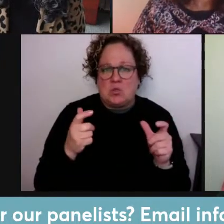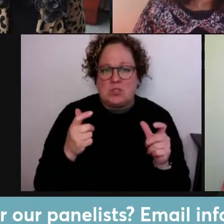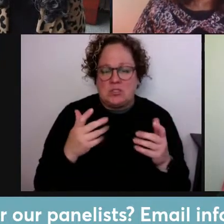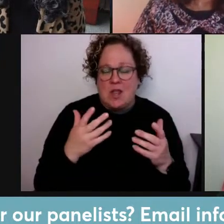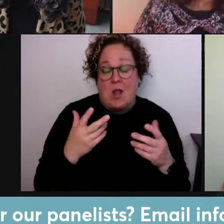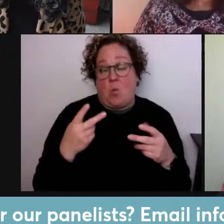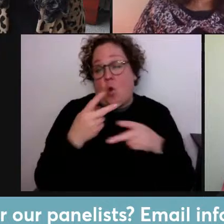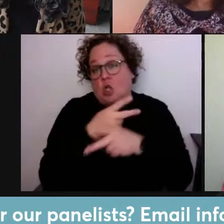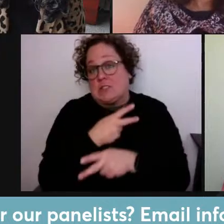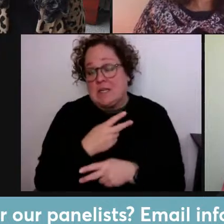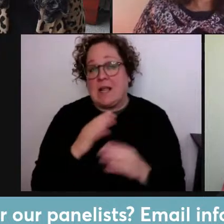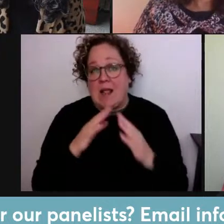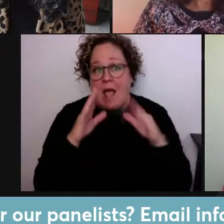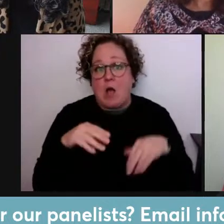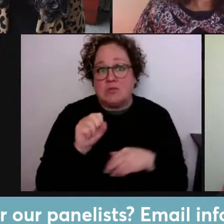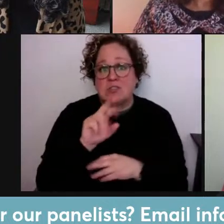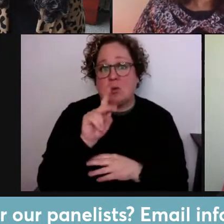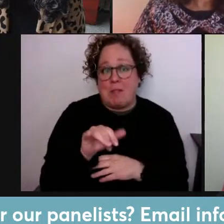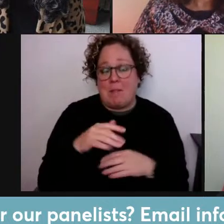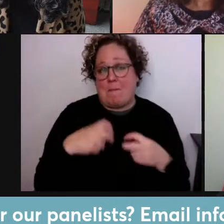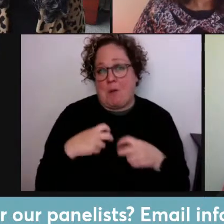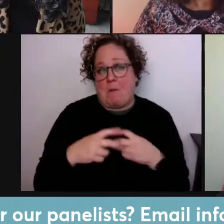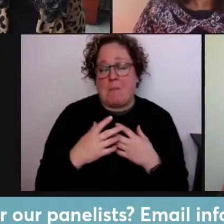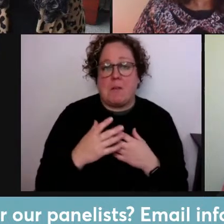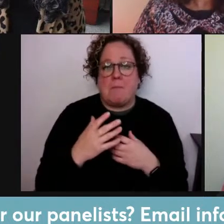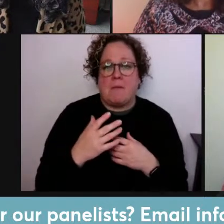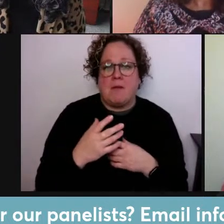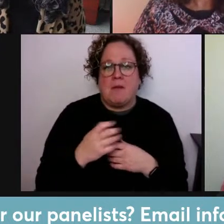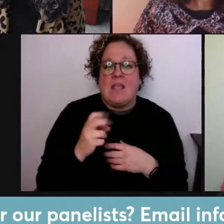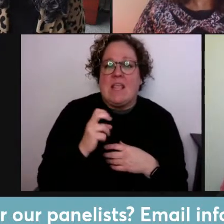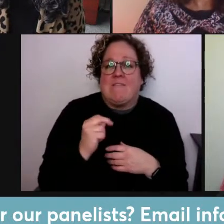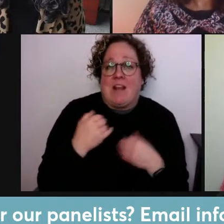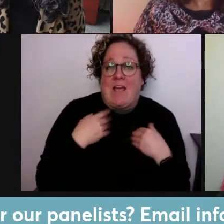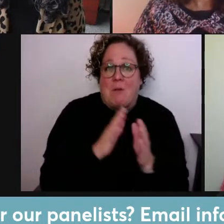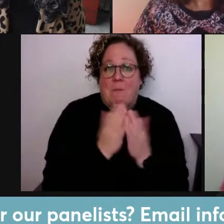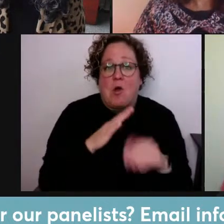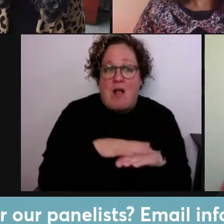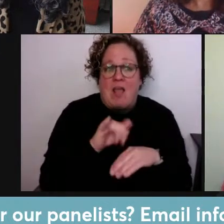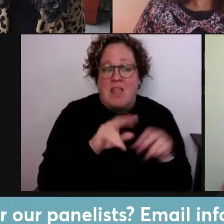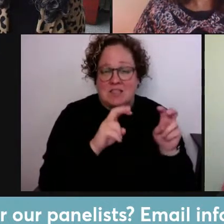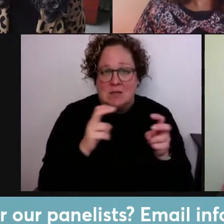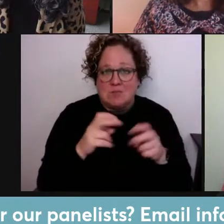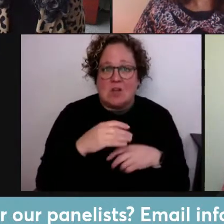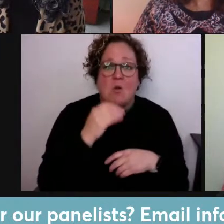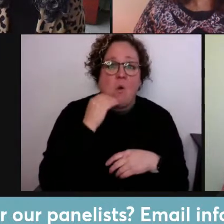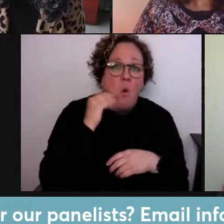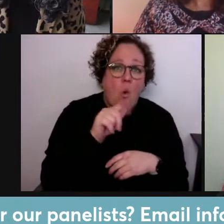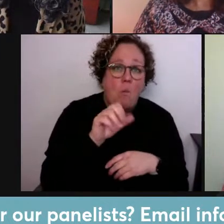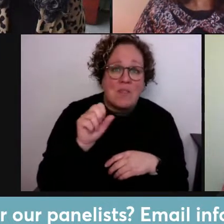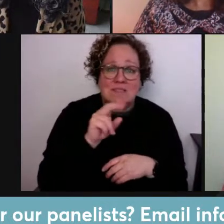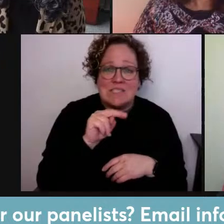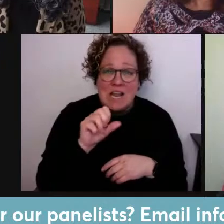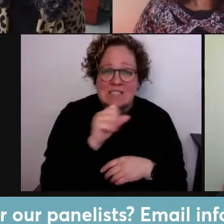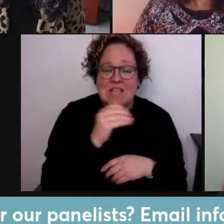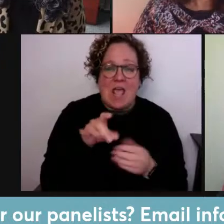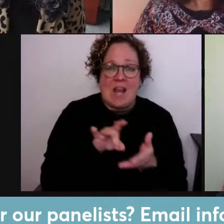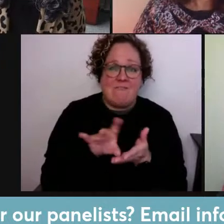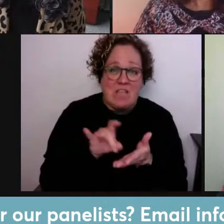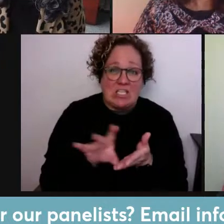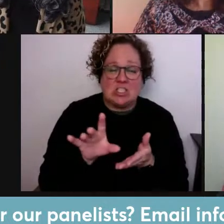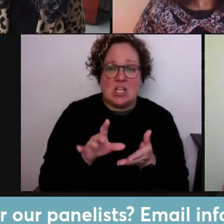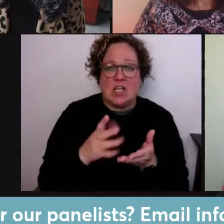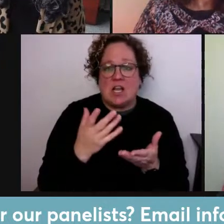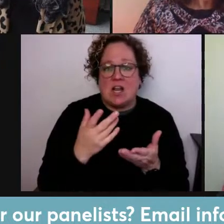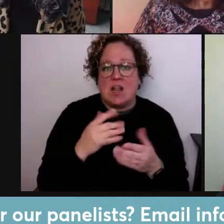you know, as many have been saying, and there's even a book on this subject, that homelessness and eviction are at their roots housing